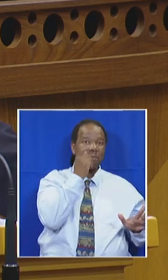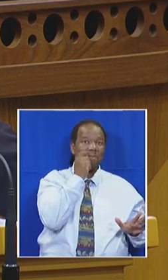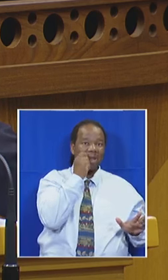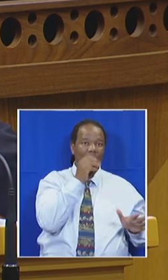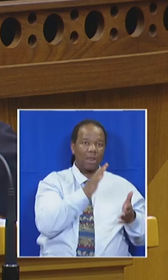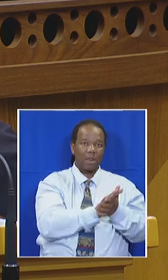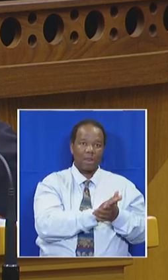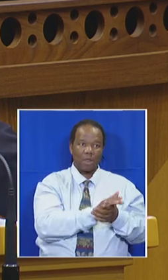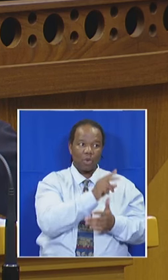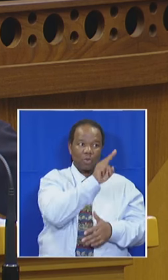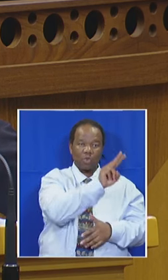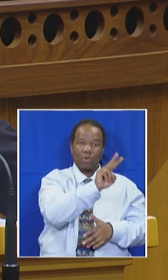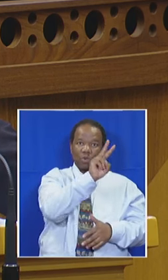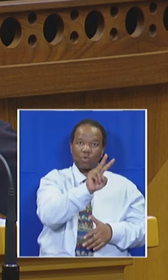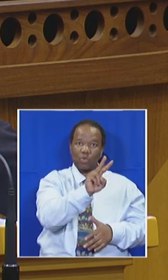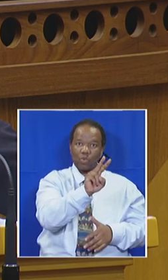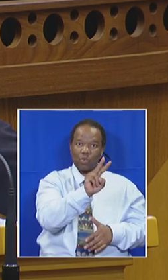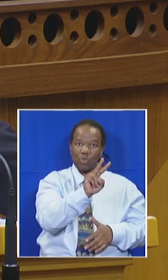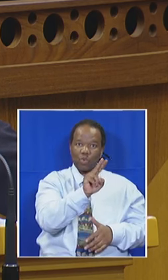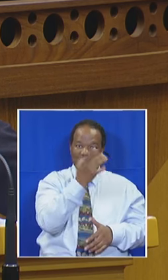22 Indian females,